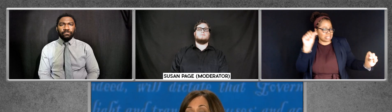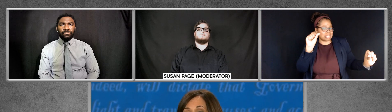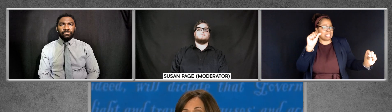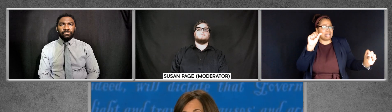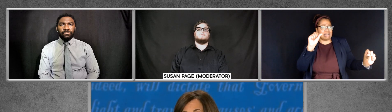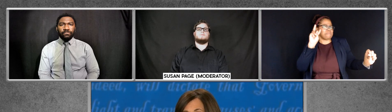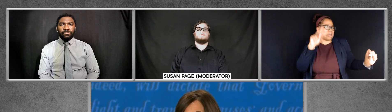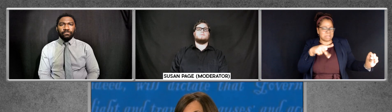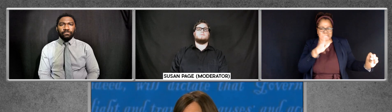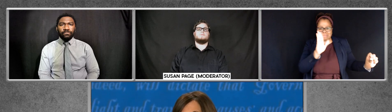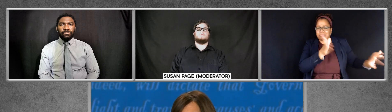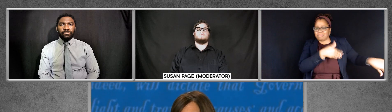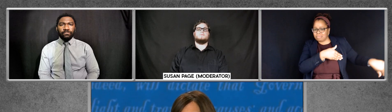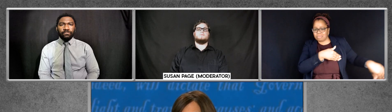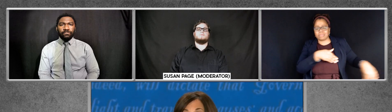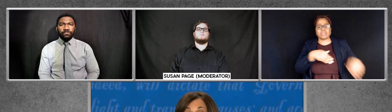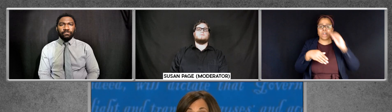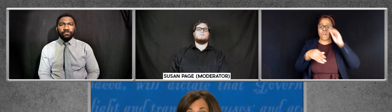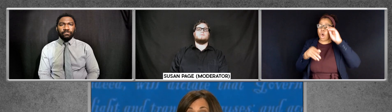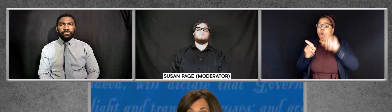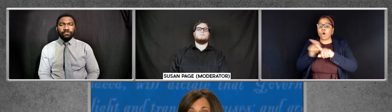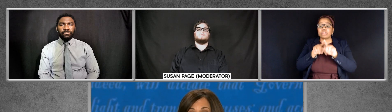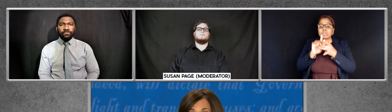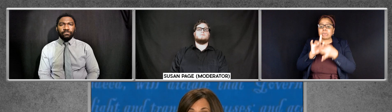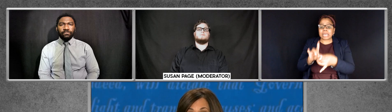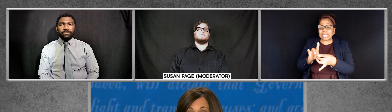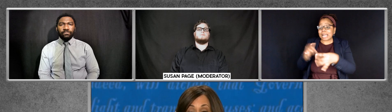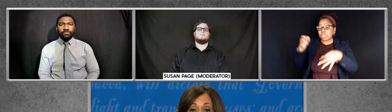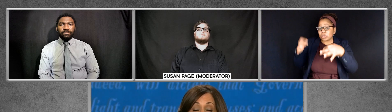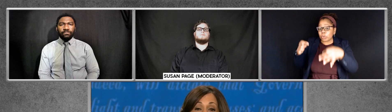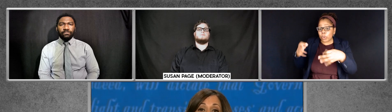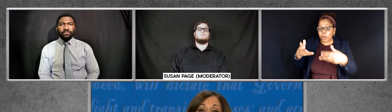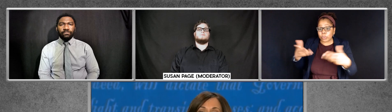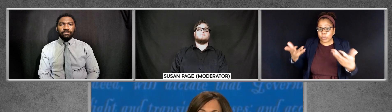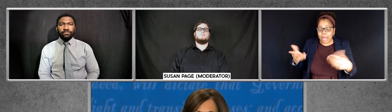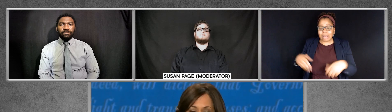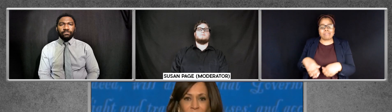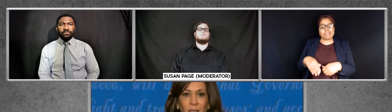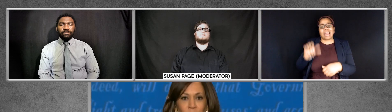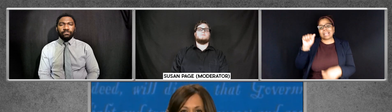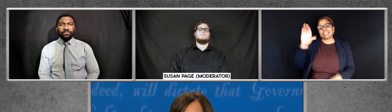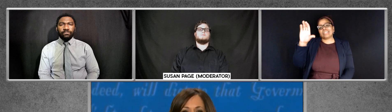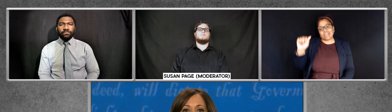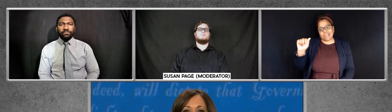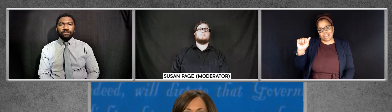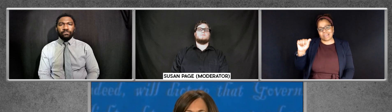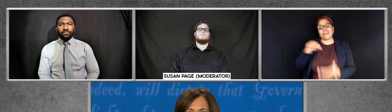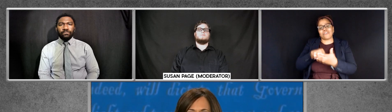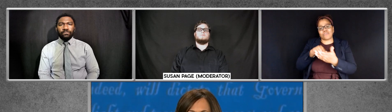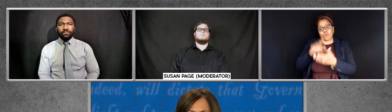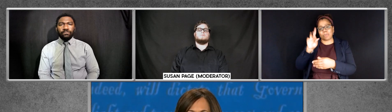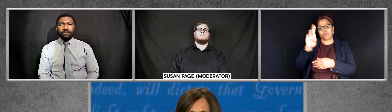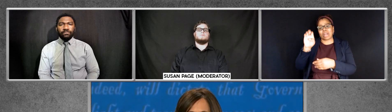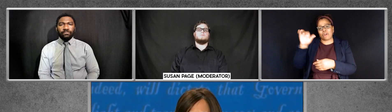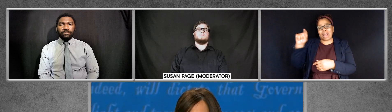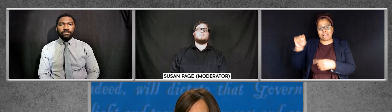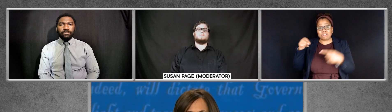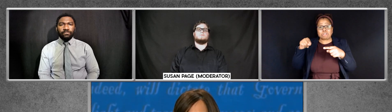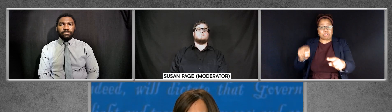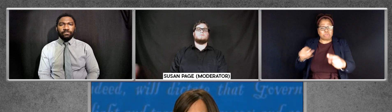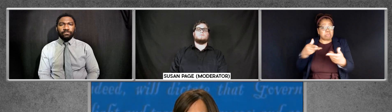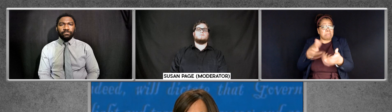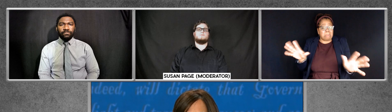at what else is before the court. It's the Affordable Care Act. Like, literally in the midst of a public health